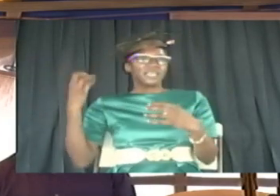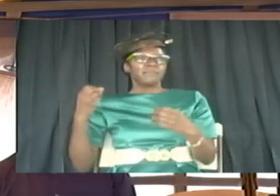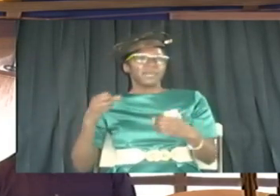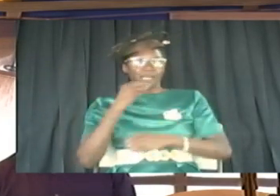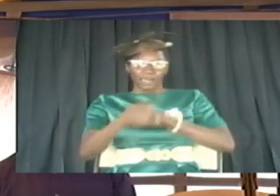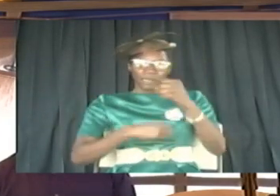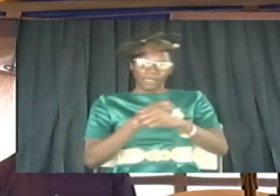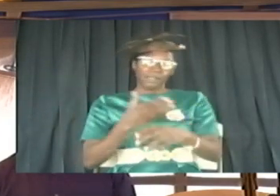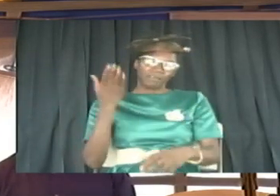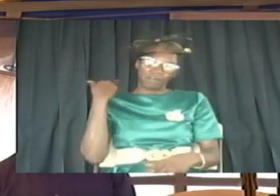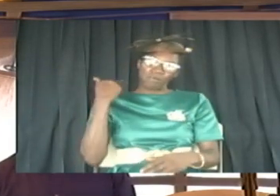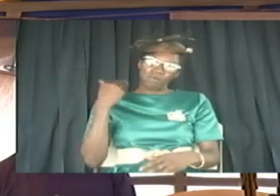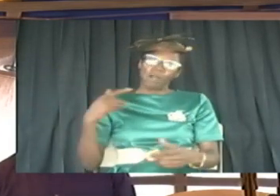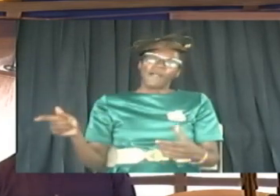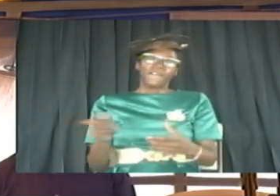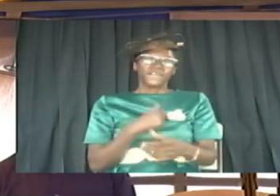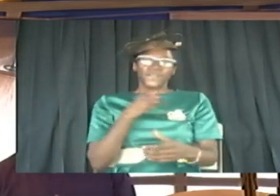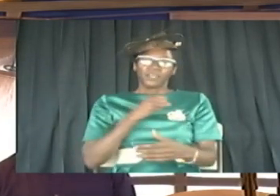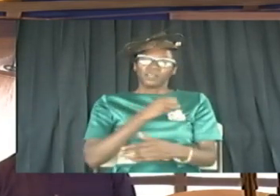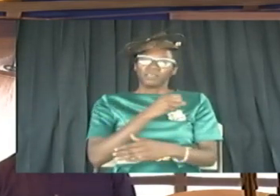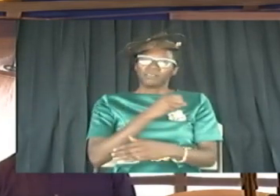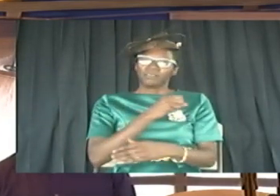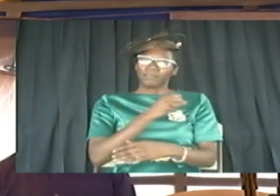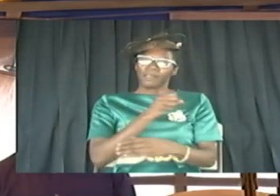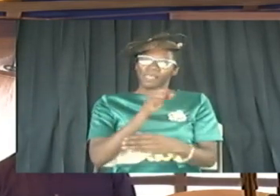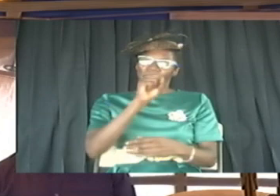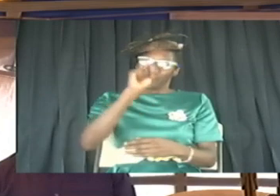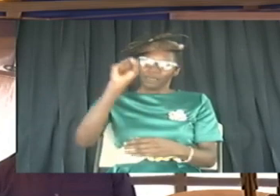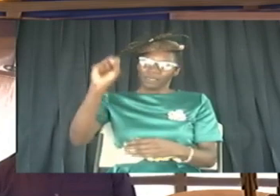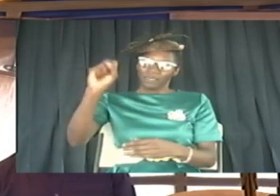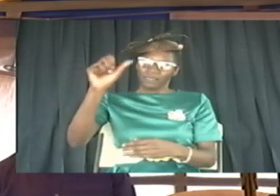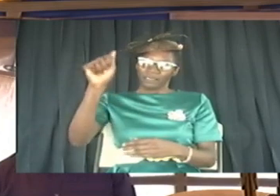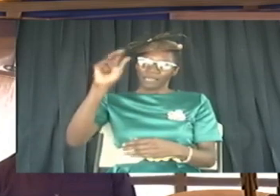1 Samuel chapter 2 and verse 30,